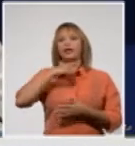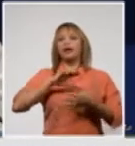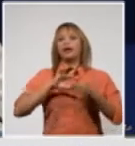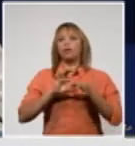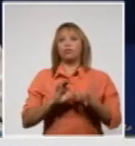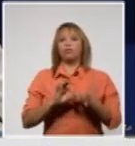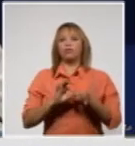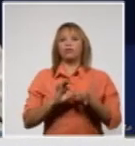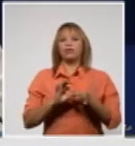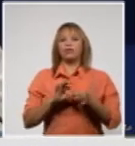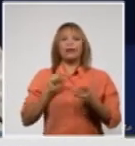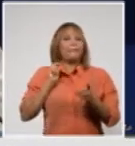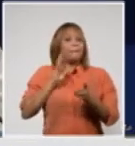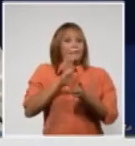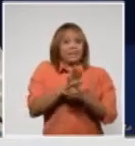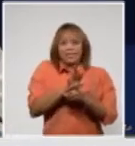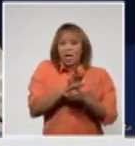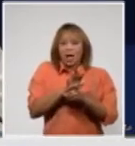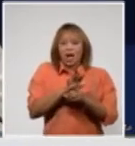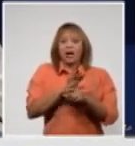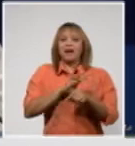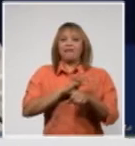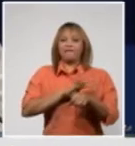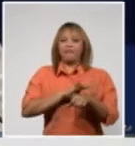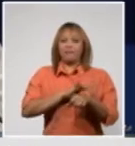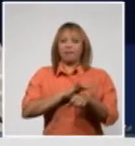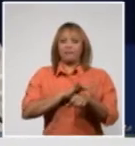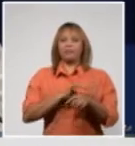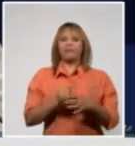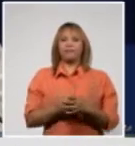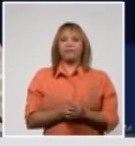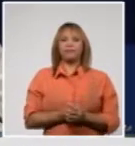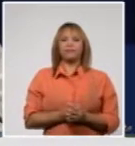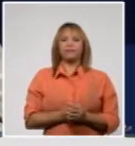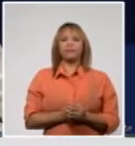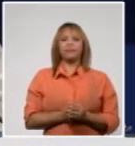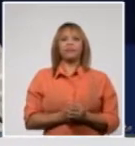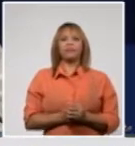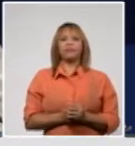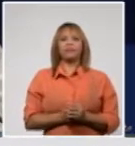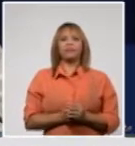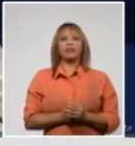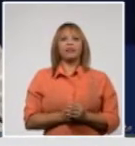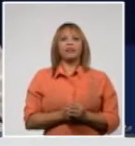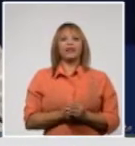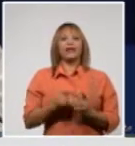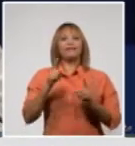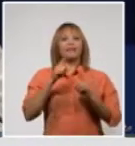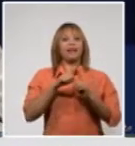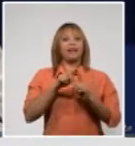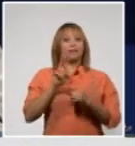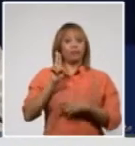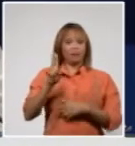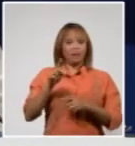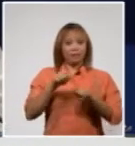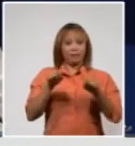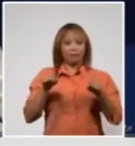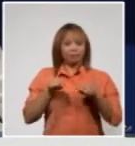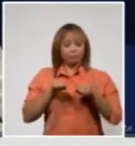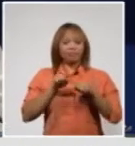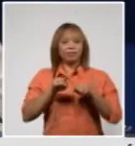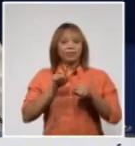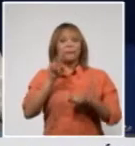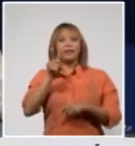transferred to the intensive care unit on August 26th after experiencing